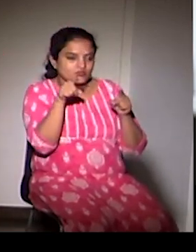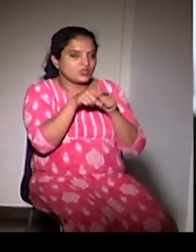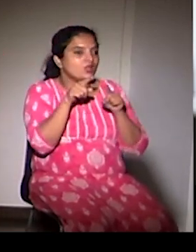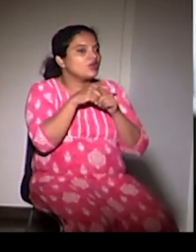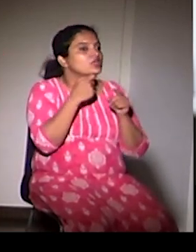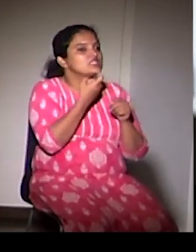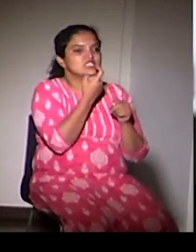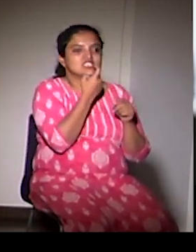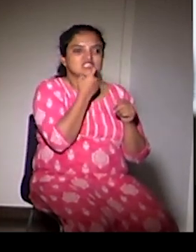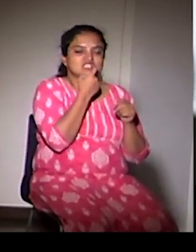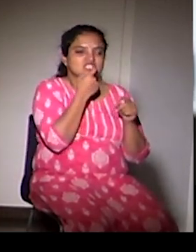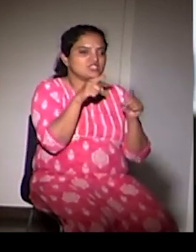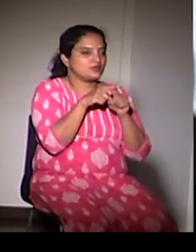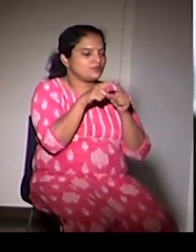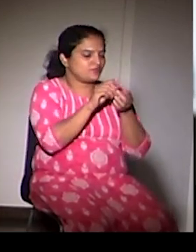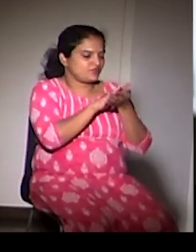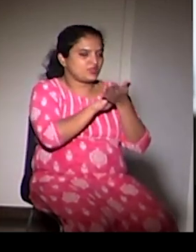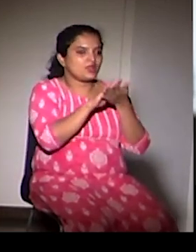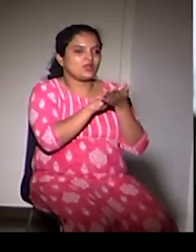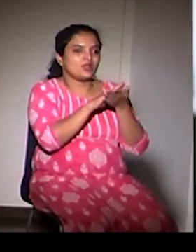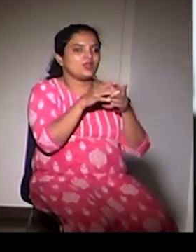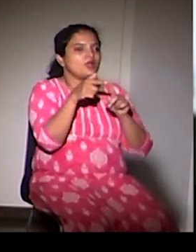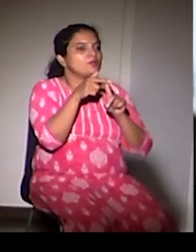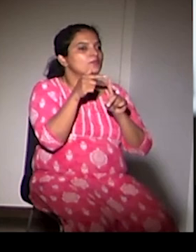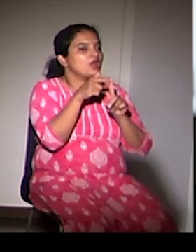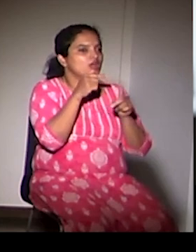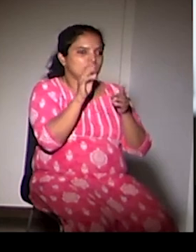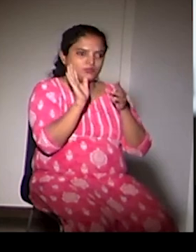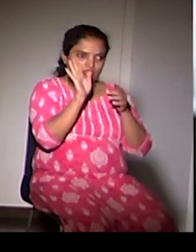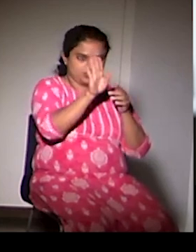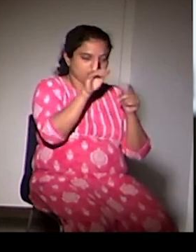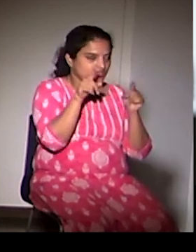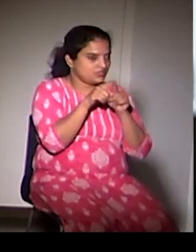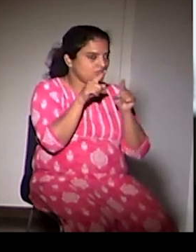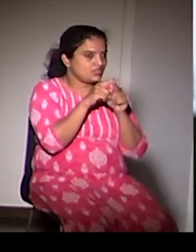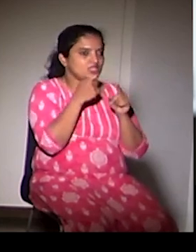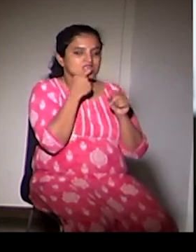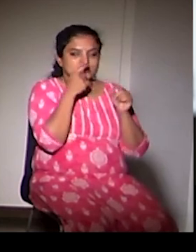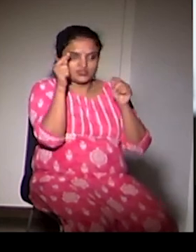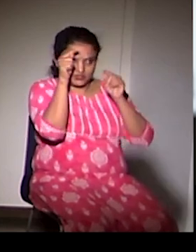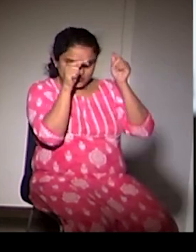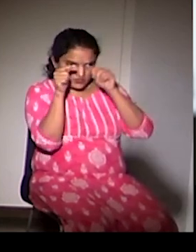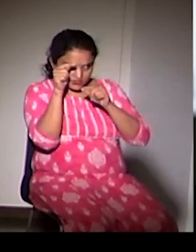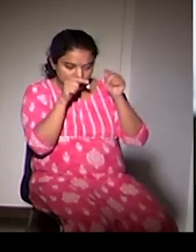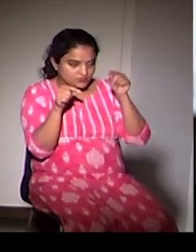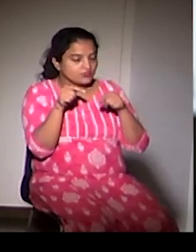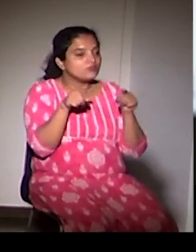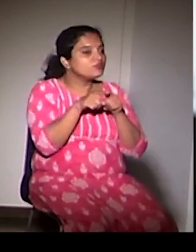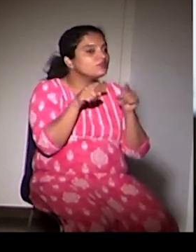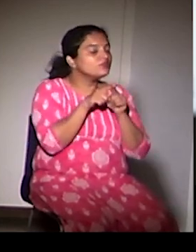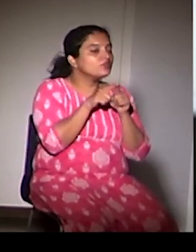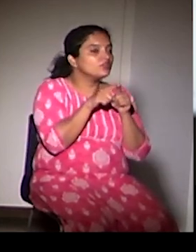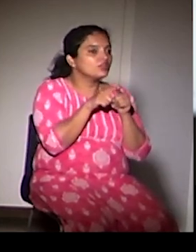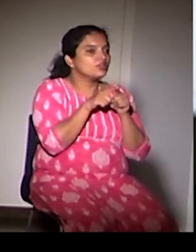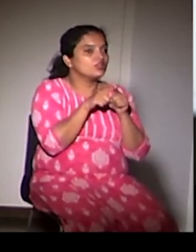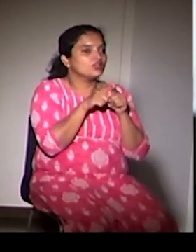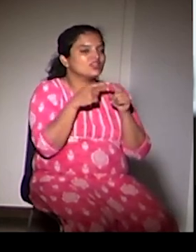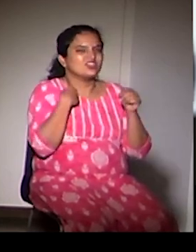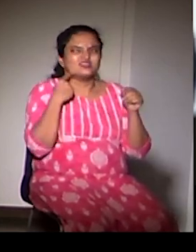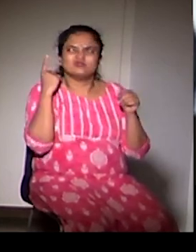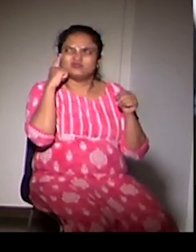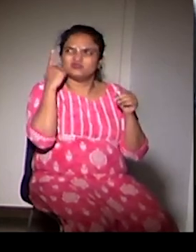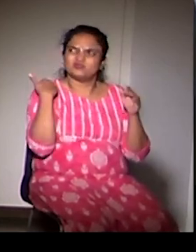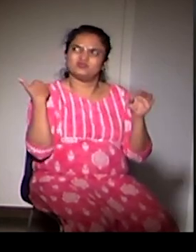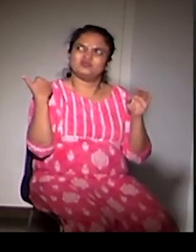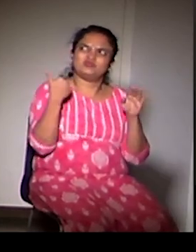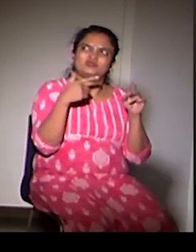marble with a bit of blue glaze detailing forming the borders. But in fact, when you get up close to these, you